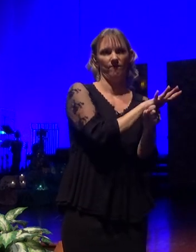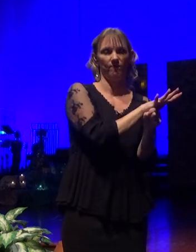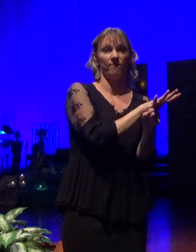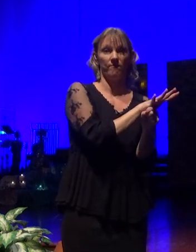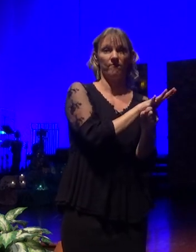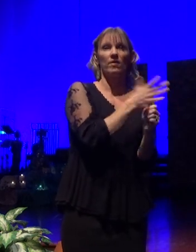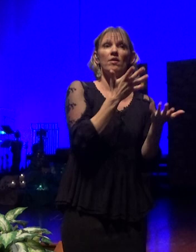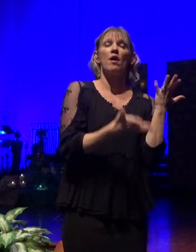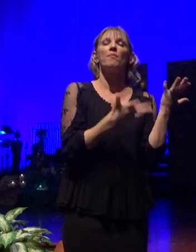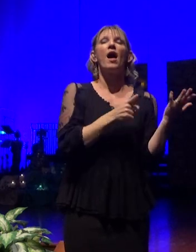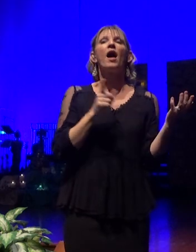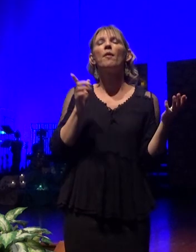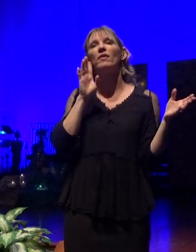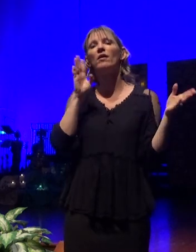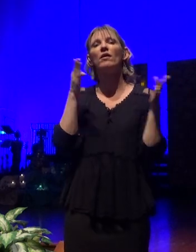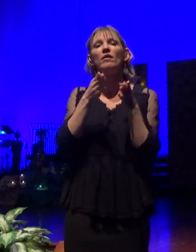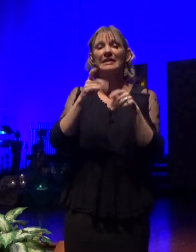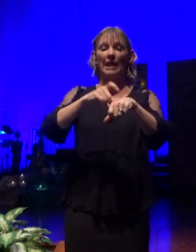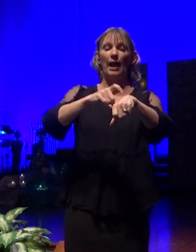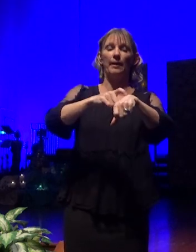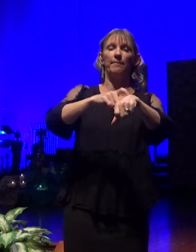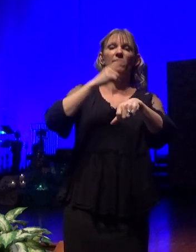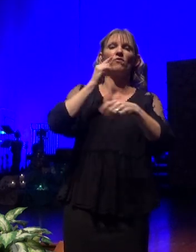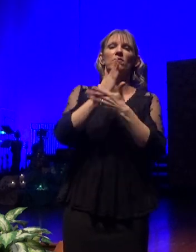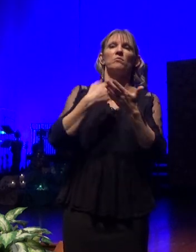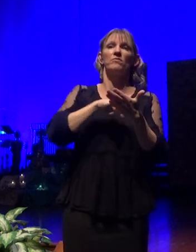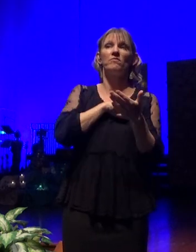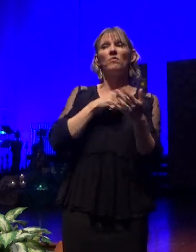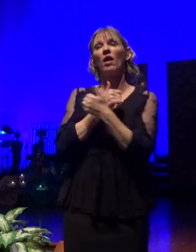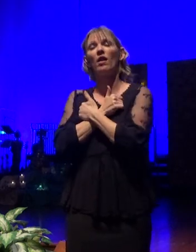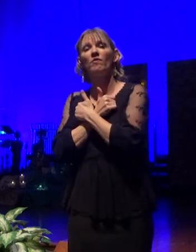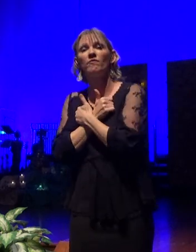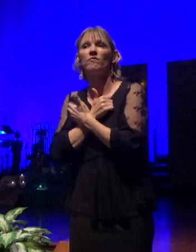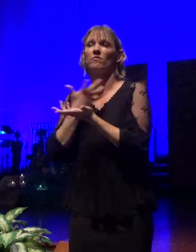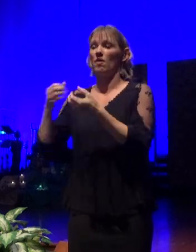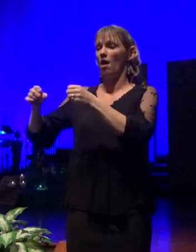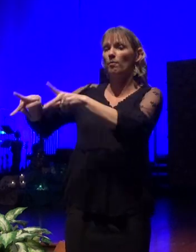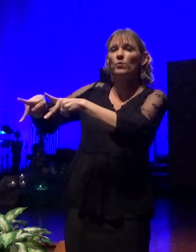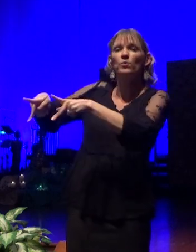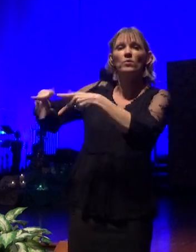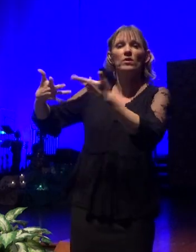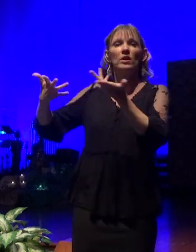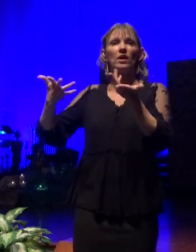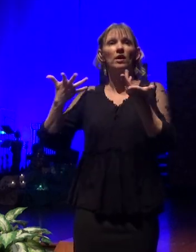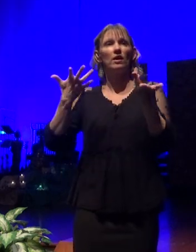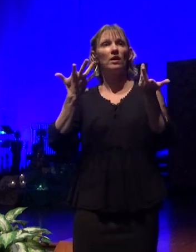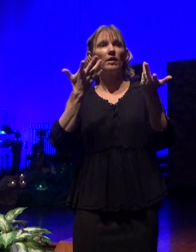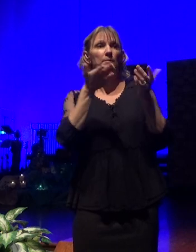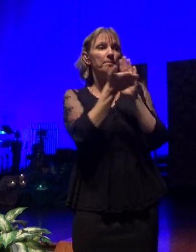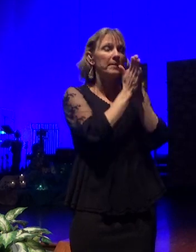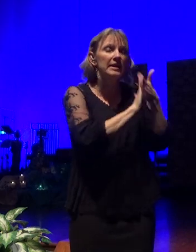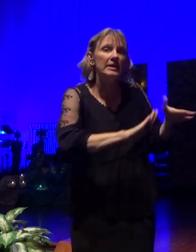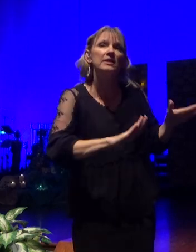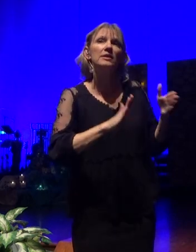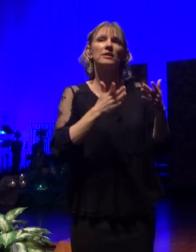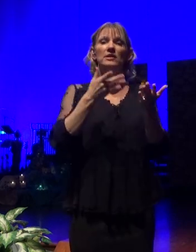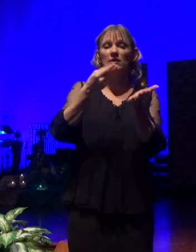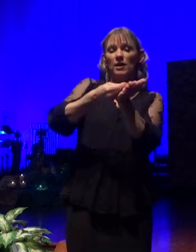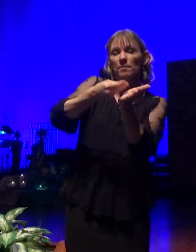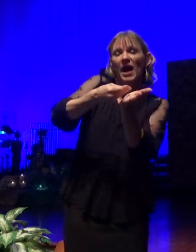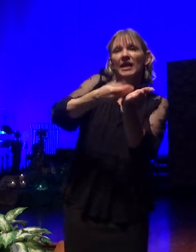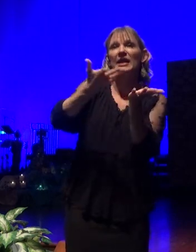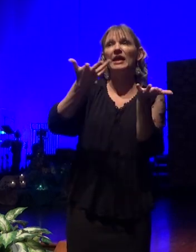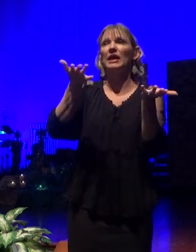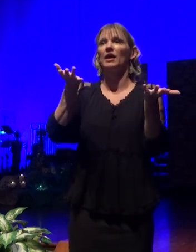have to do with time for some of us, or love, or opportunity, or peace, or money,